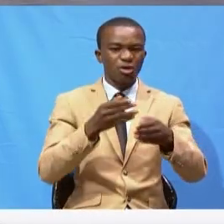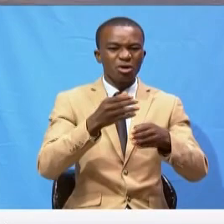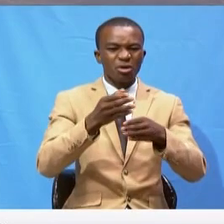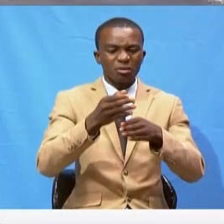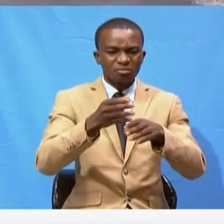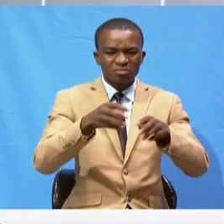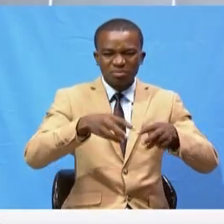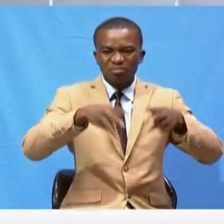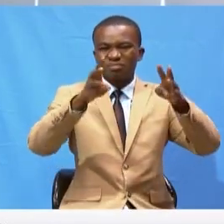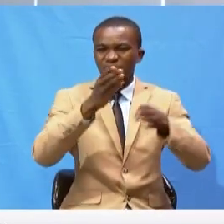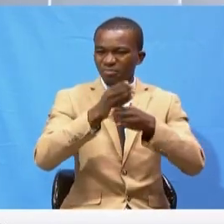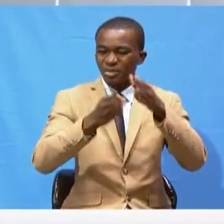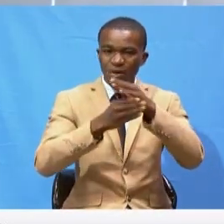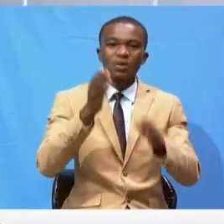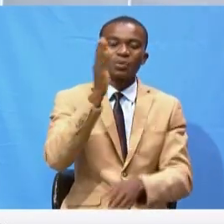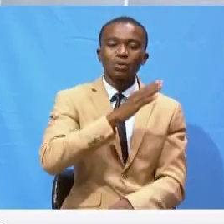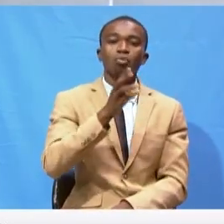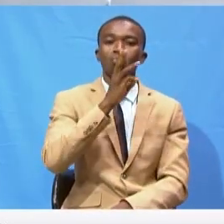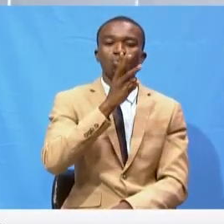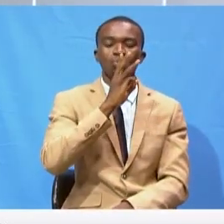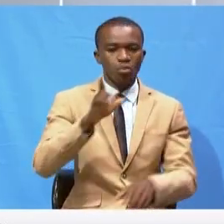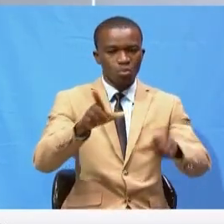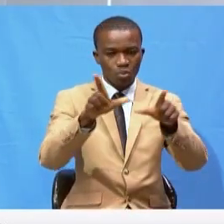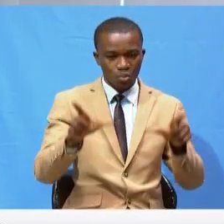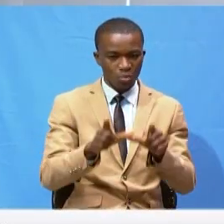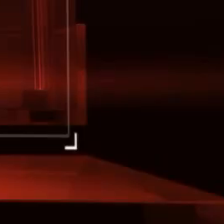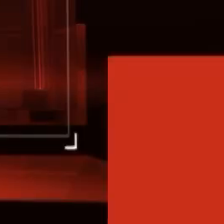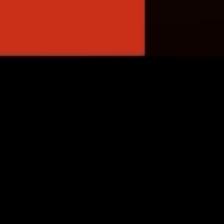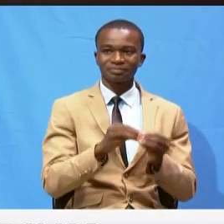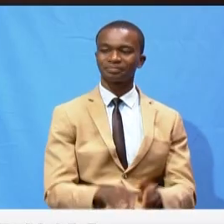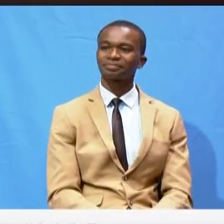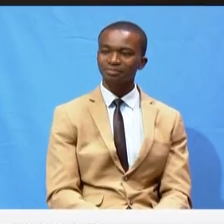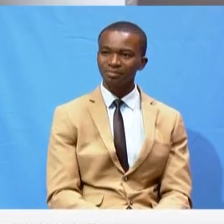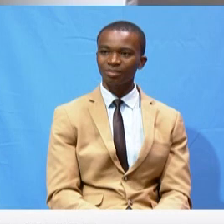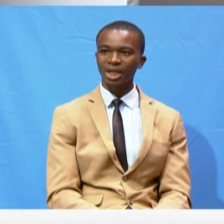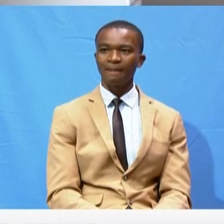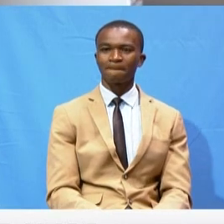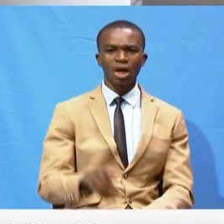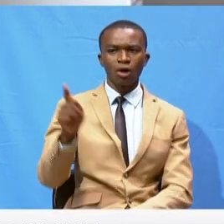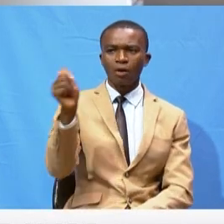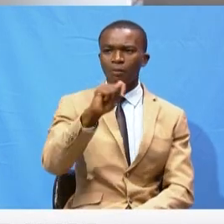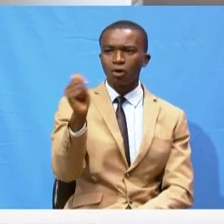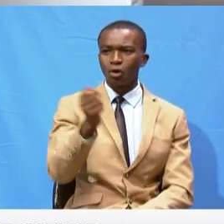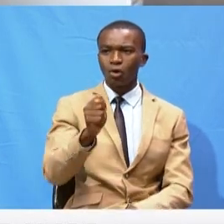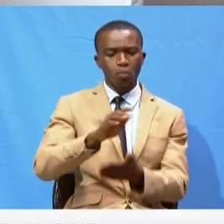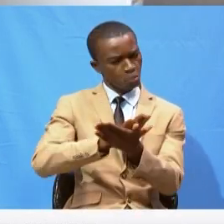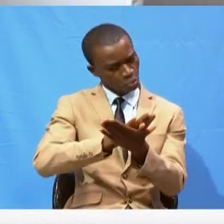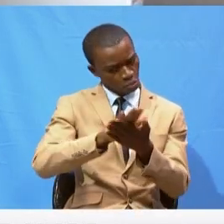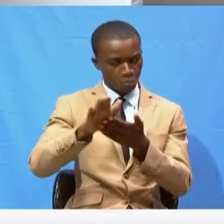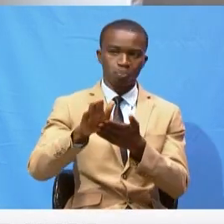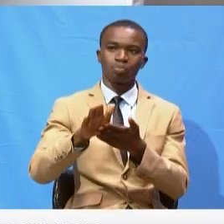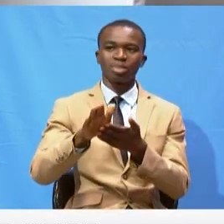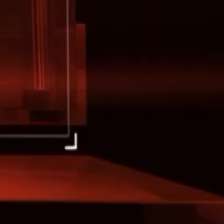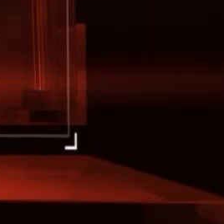Lake Tanganyika increased water levels, hold fish market construction. And DK Stadium construction